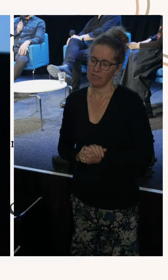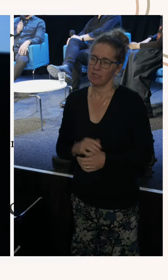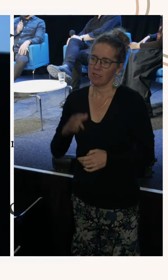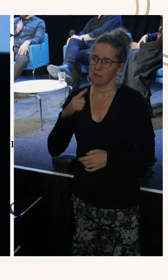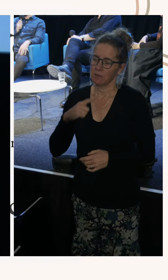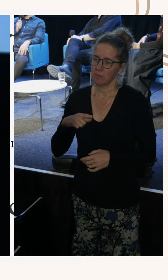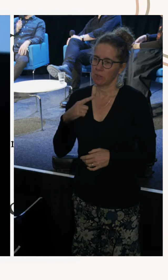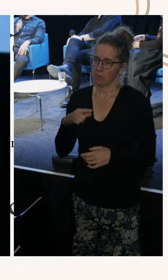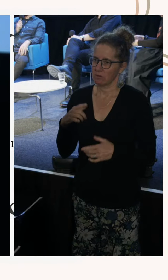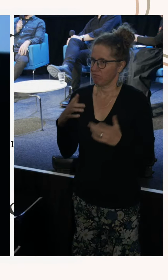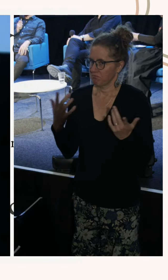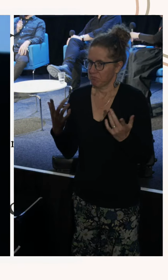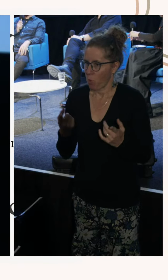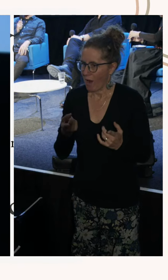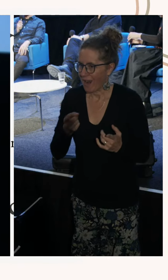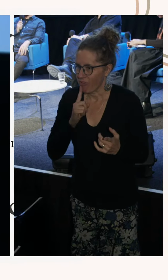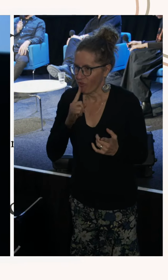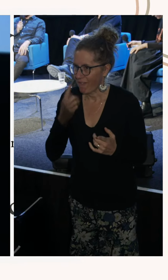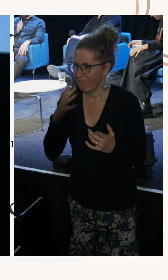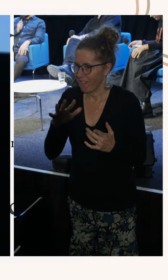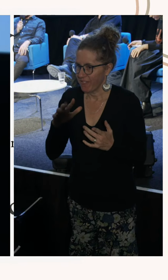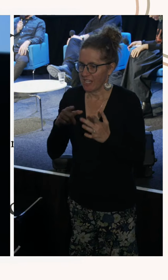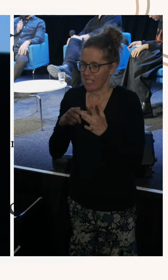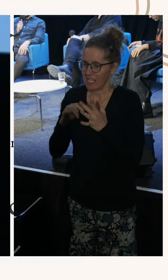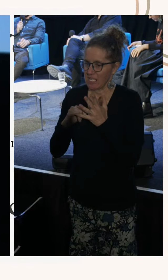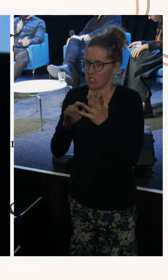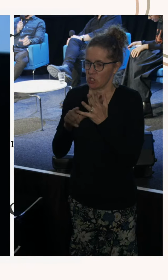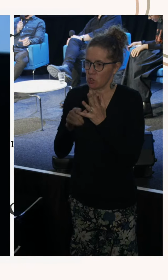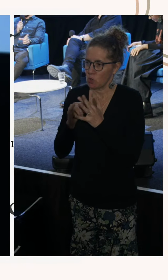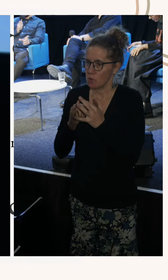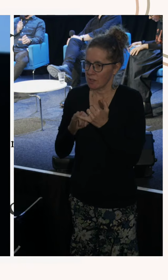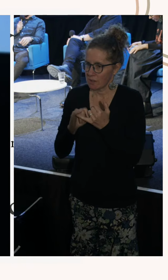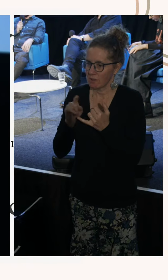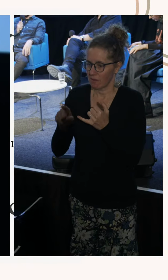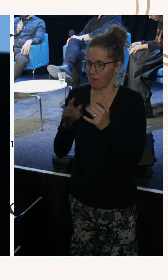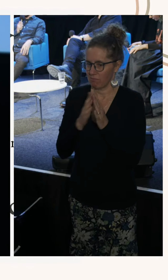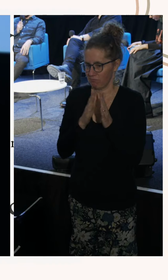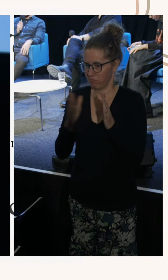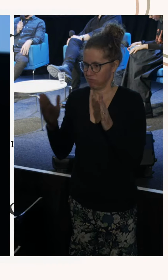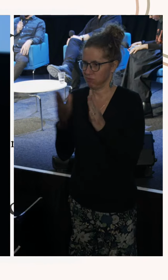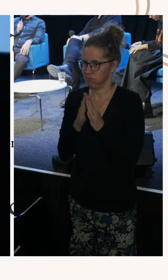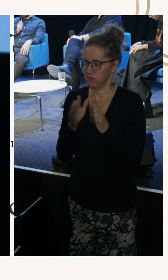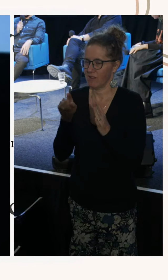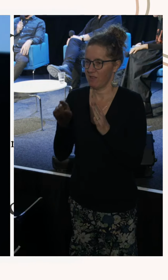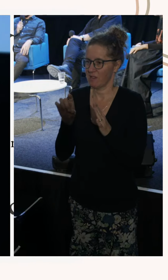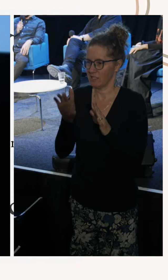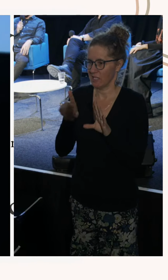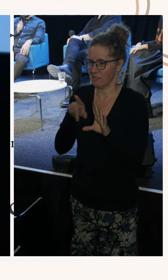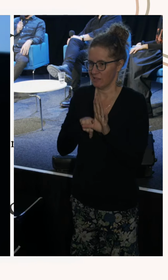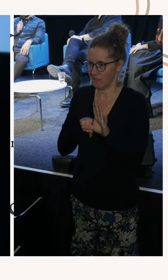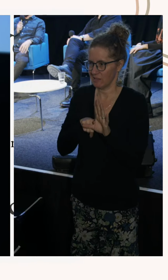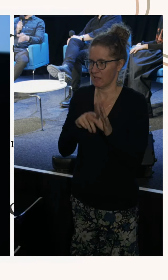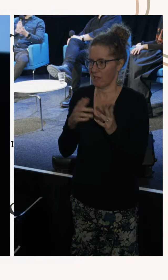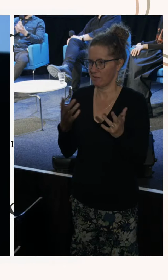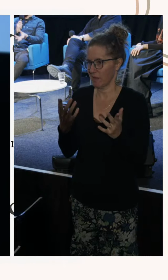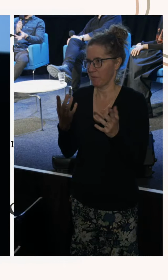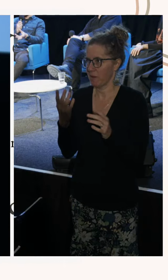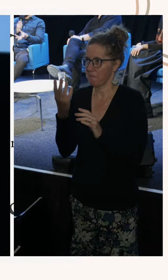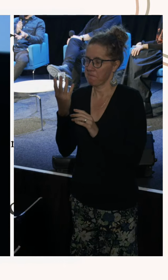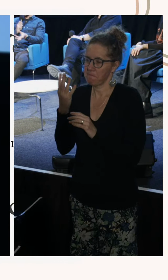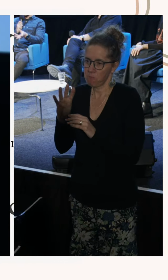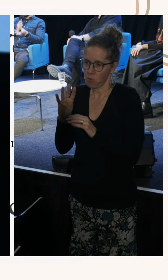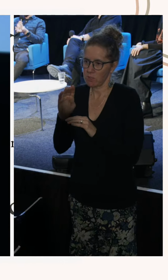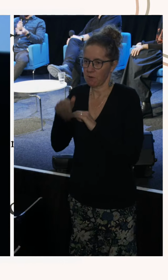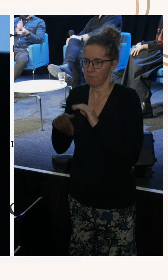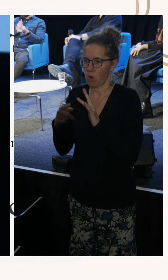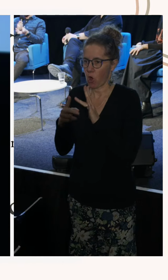because there's 150 issues of Quadrant published in that decade and 40 of Overland. But I started looking